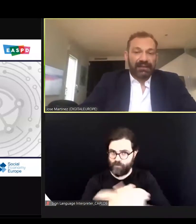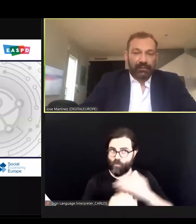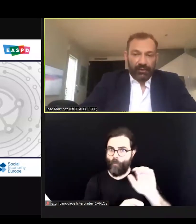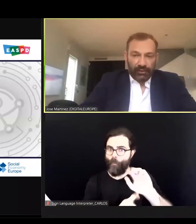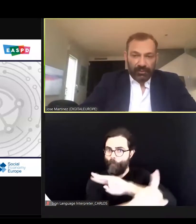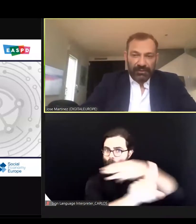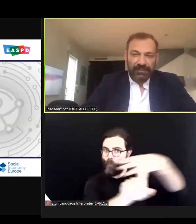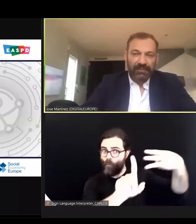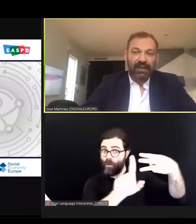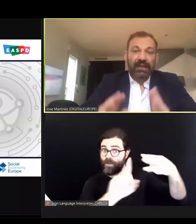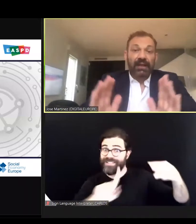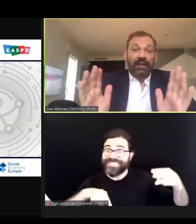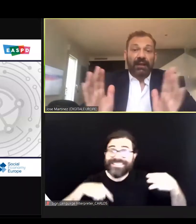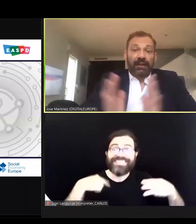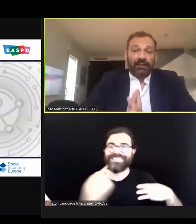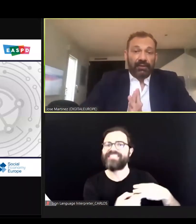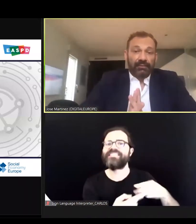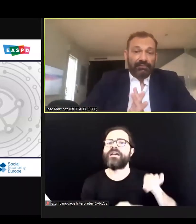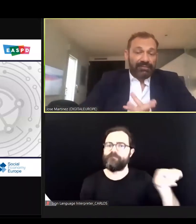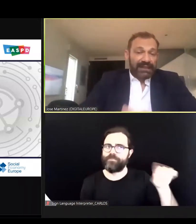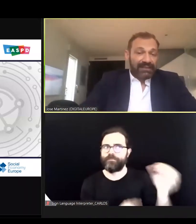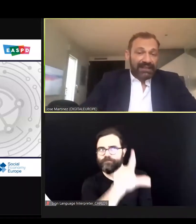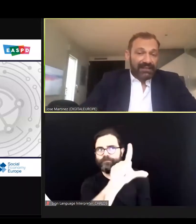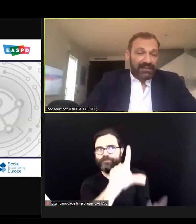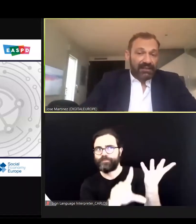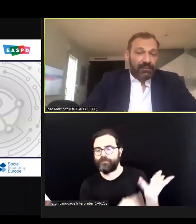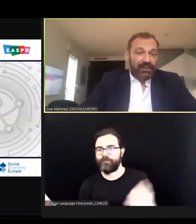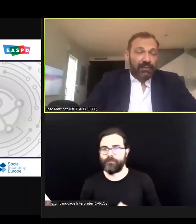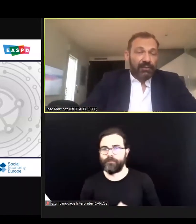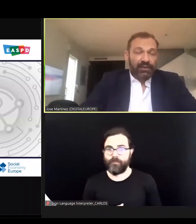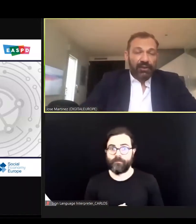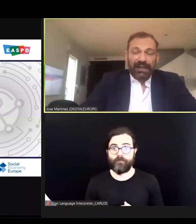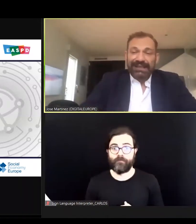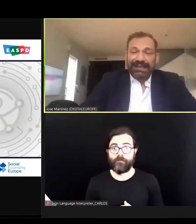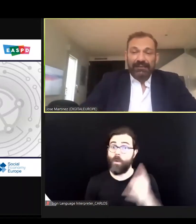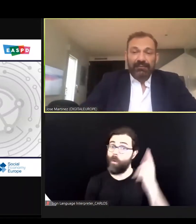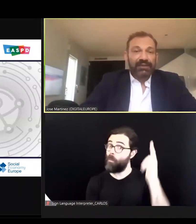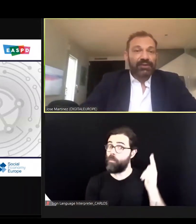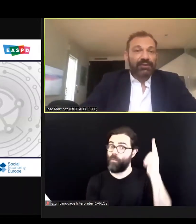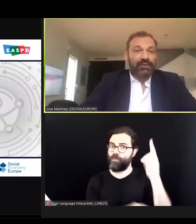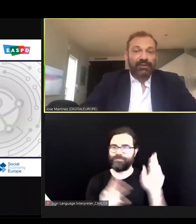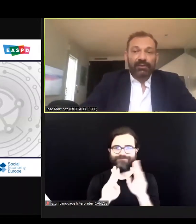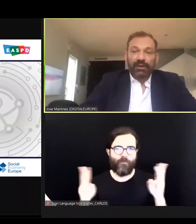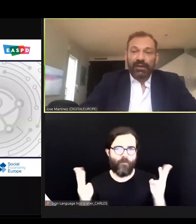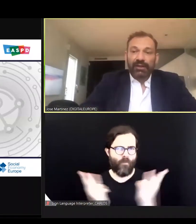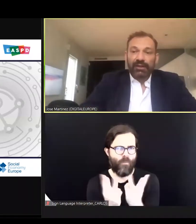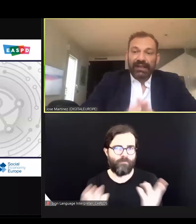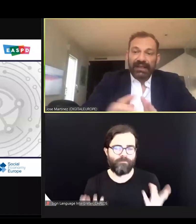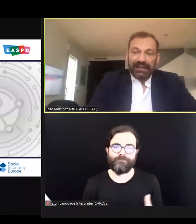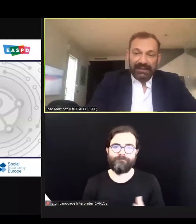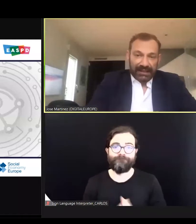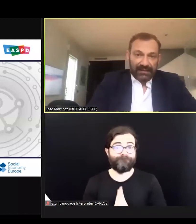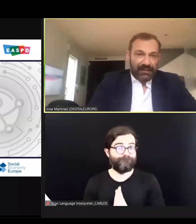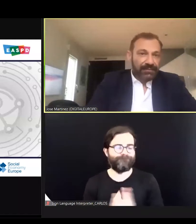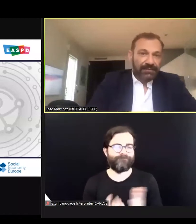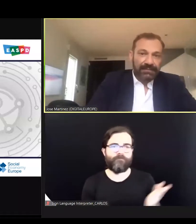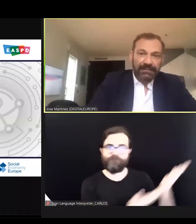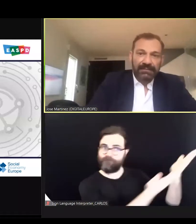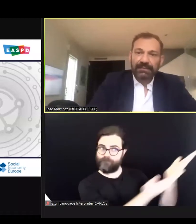the workshop. So let's get started with the workshop, and let me introduce you Loredana